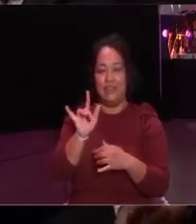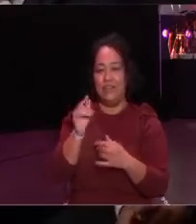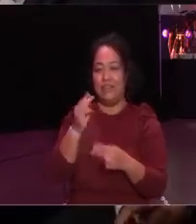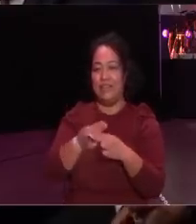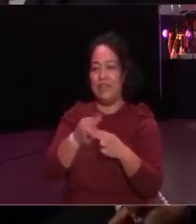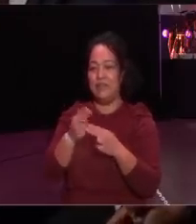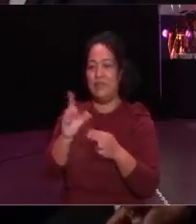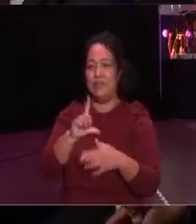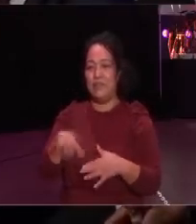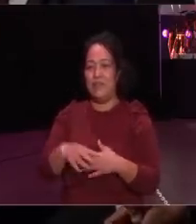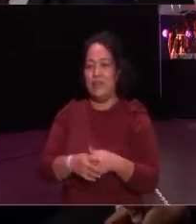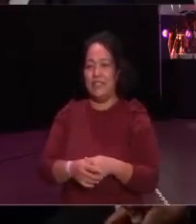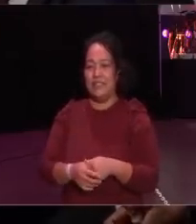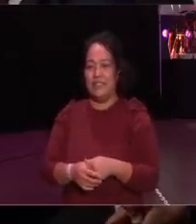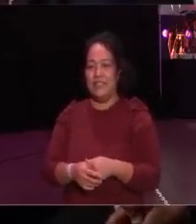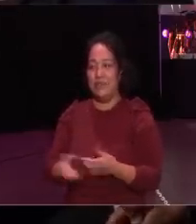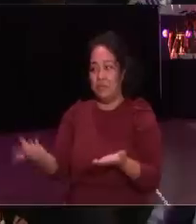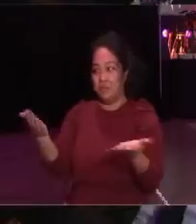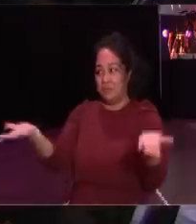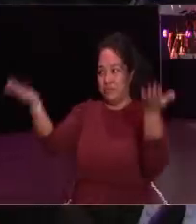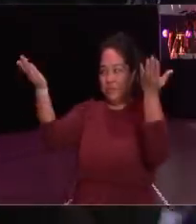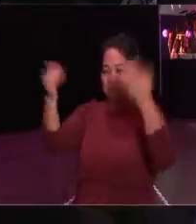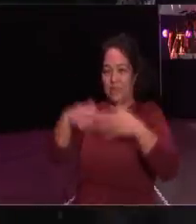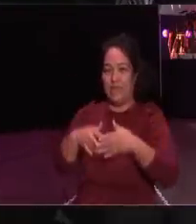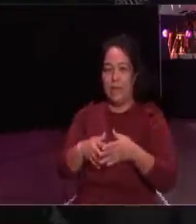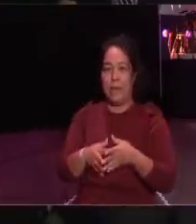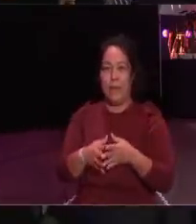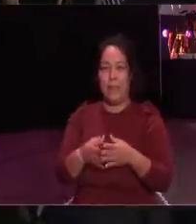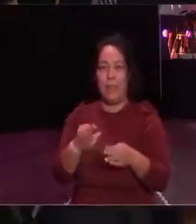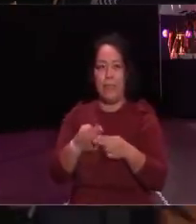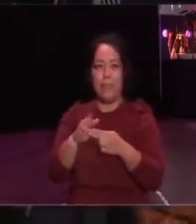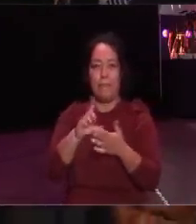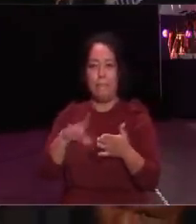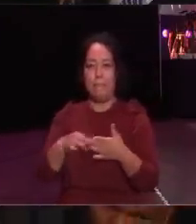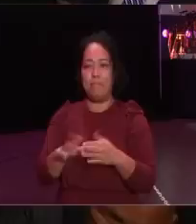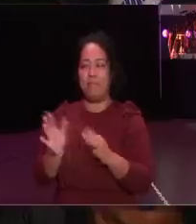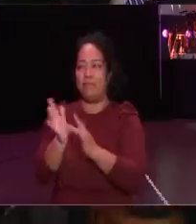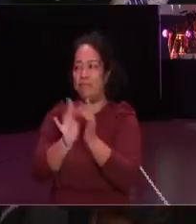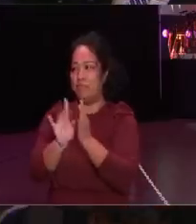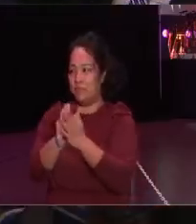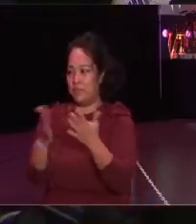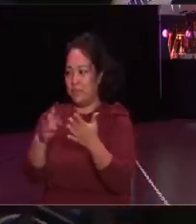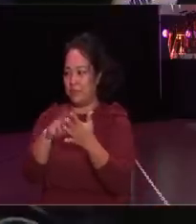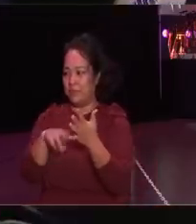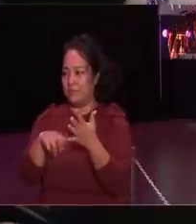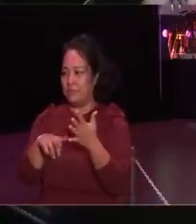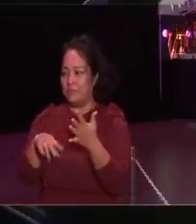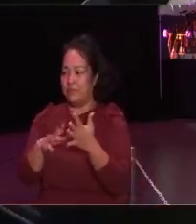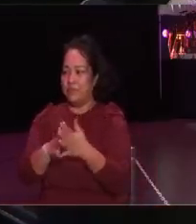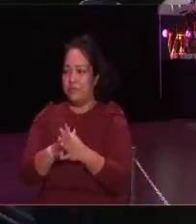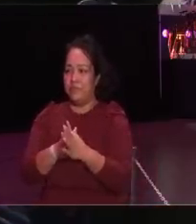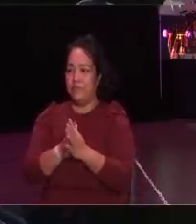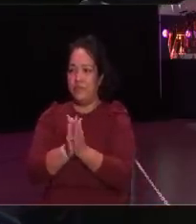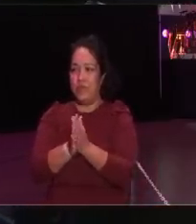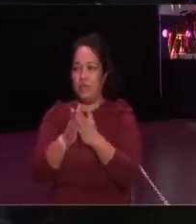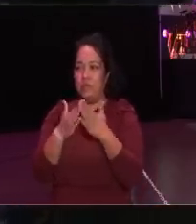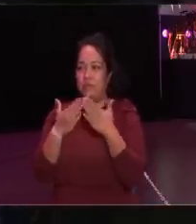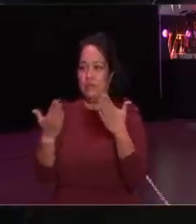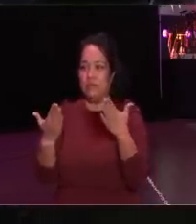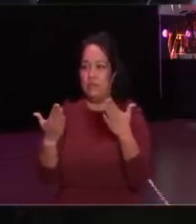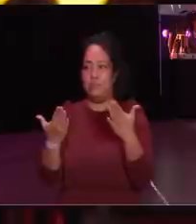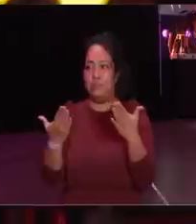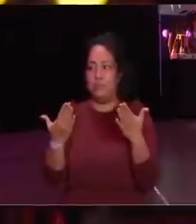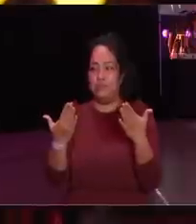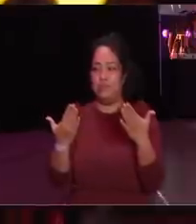por favor. I'm going to ask you to please stand in the name of the Lord. Y quiero que abran sus Biblias. Tengo algunos pasajes. I'm going to ask you to open your Bibles. I